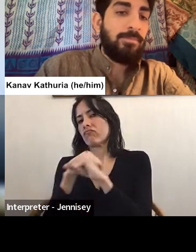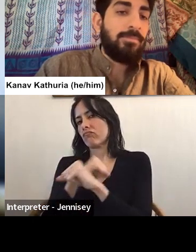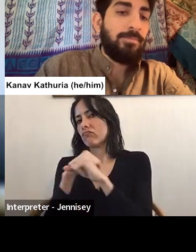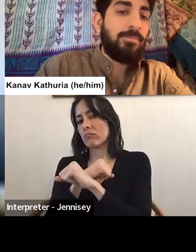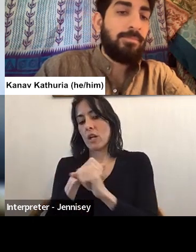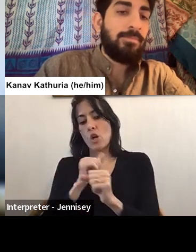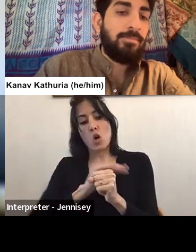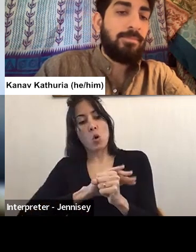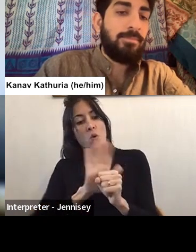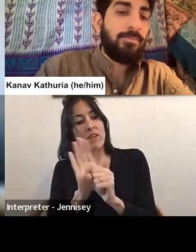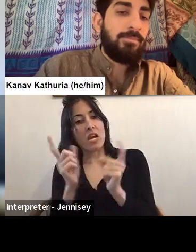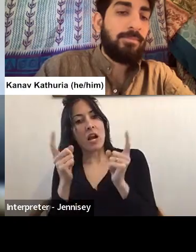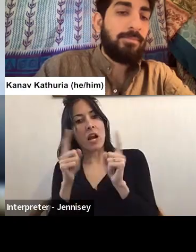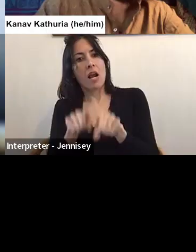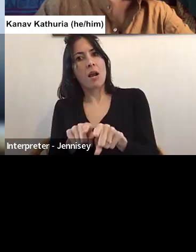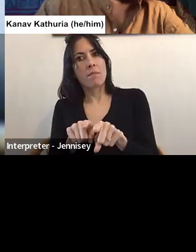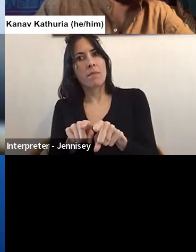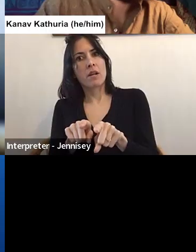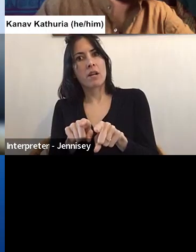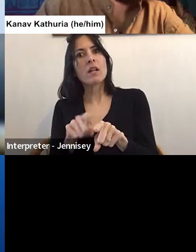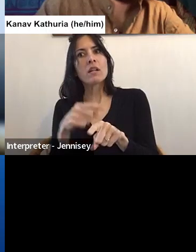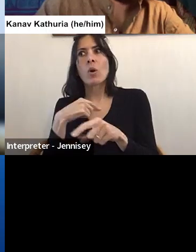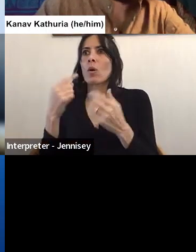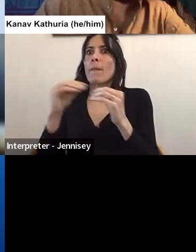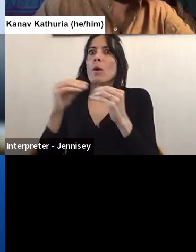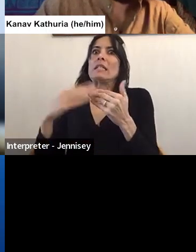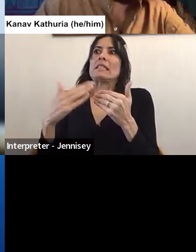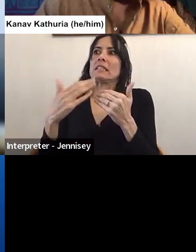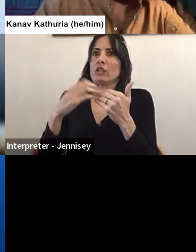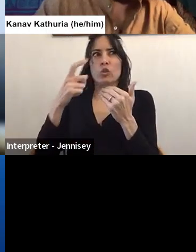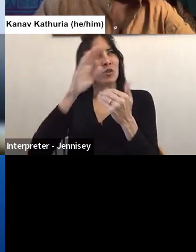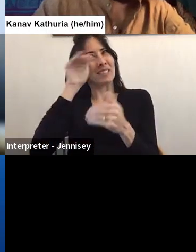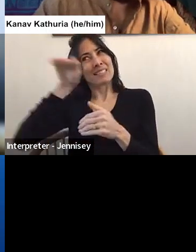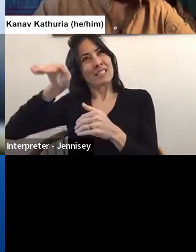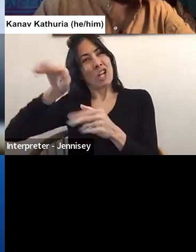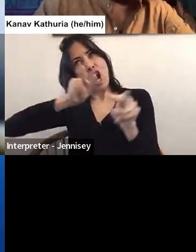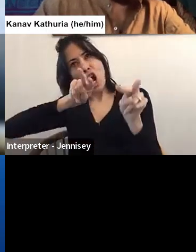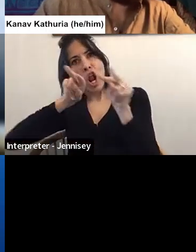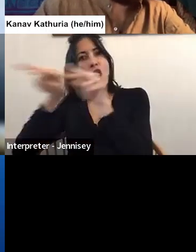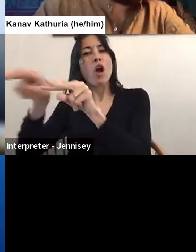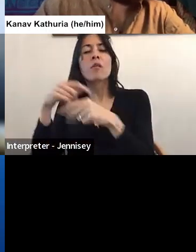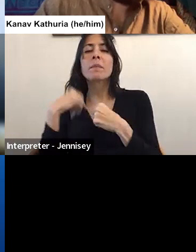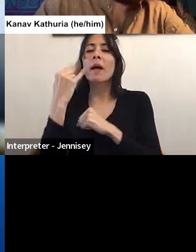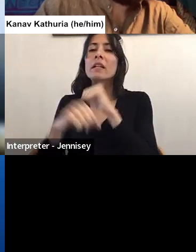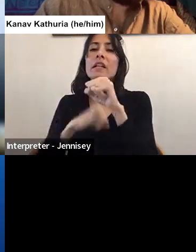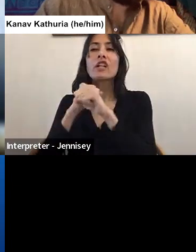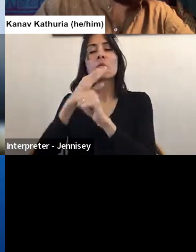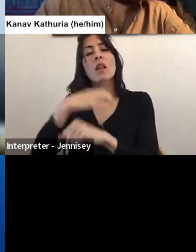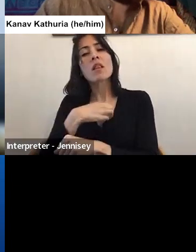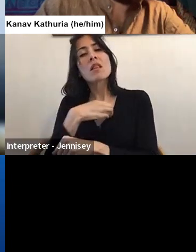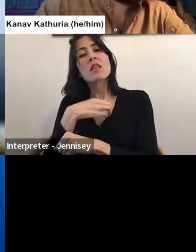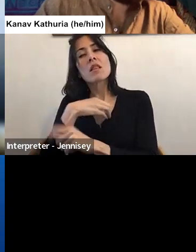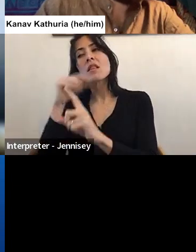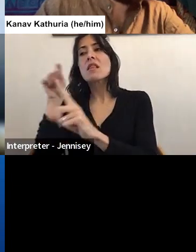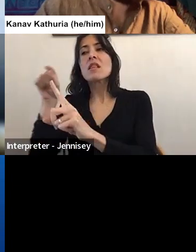us the light to, we've been talking for years about central cell block, but because of COVID, we can